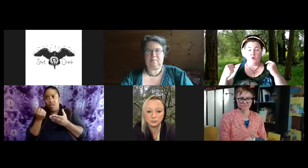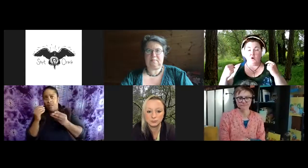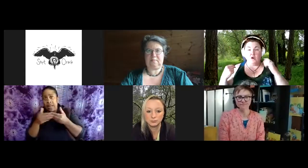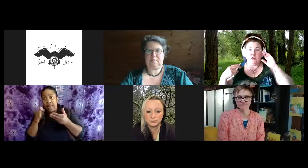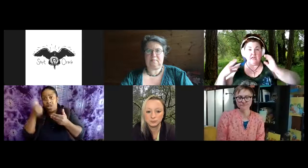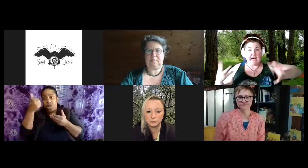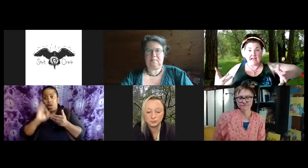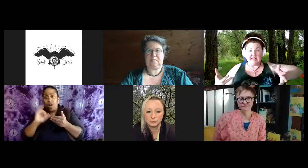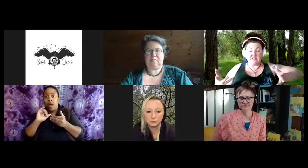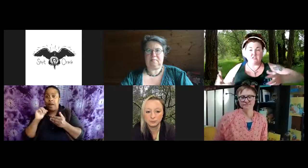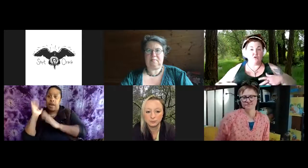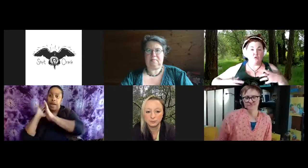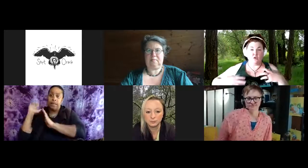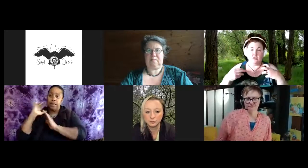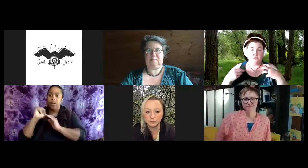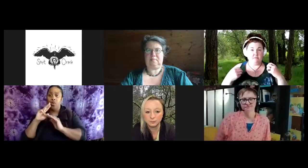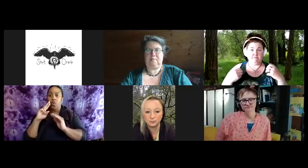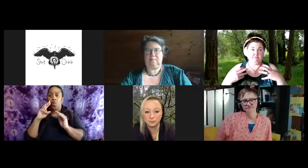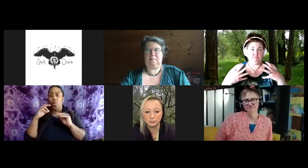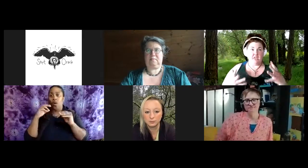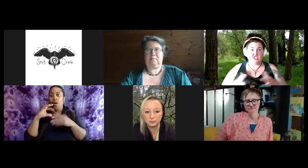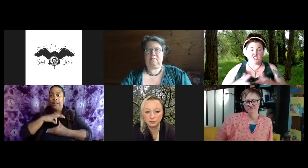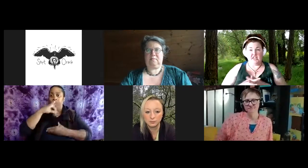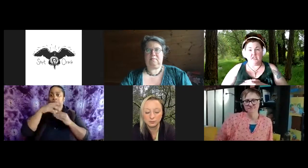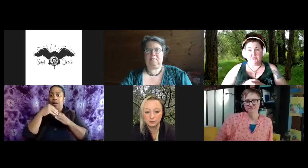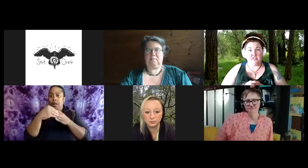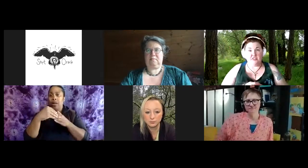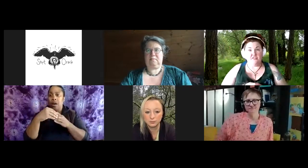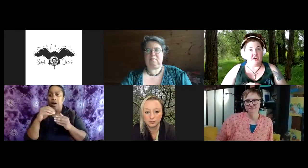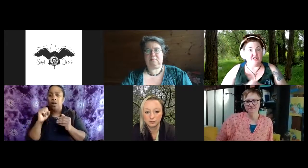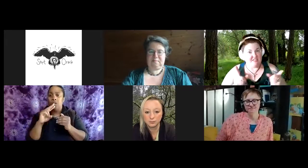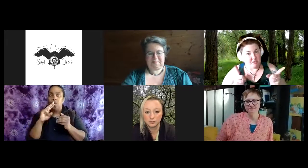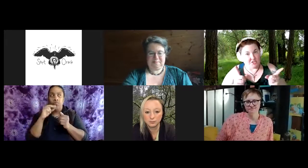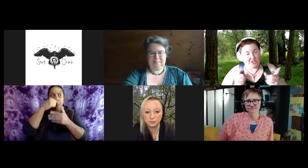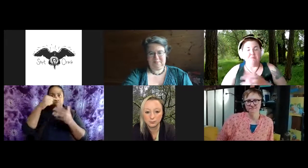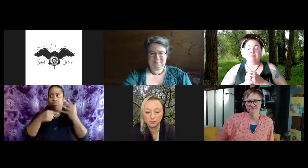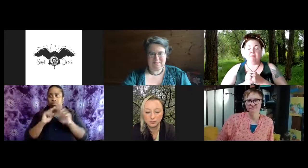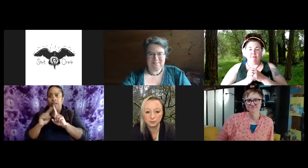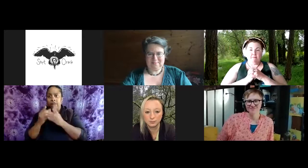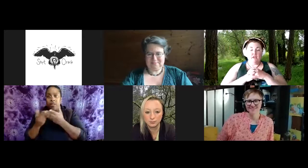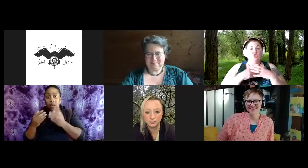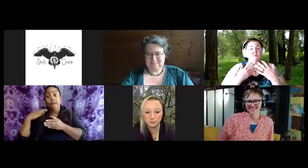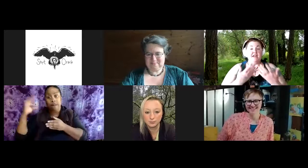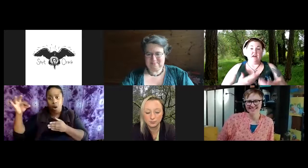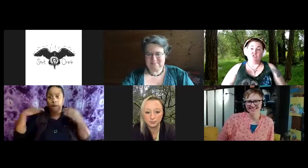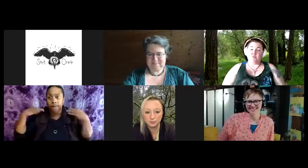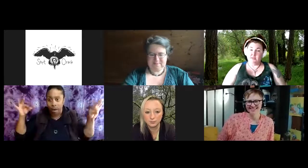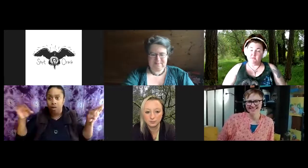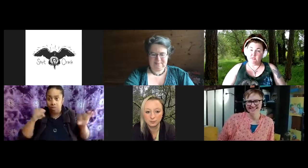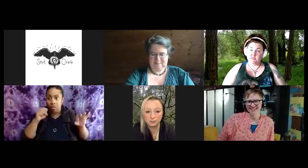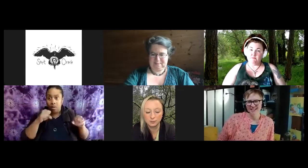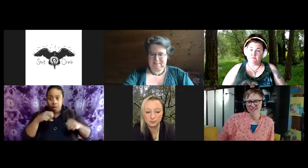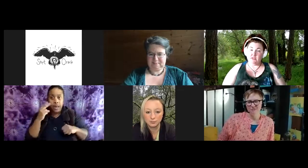ancestors or guides, or actually any number of things, fairies especially. You may